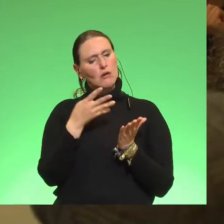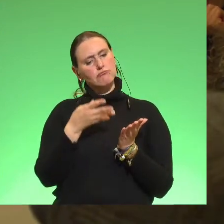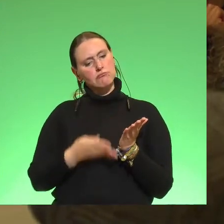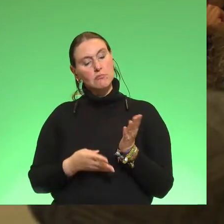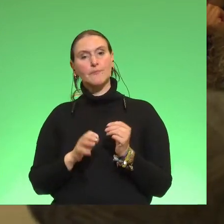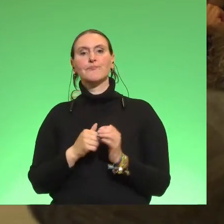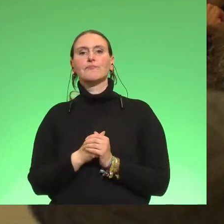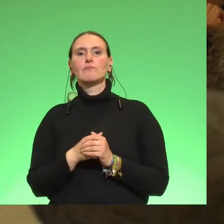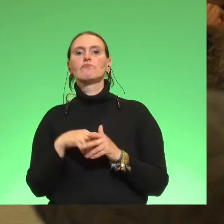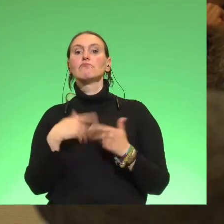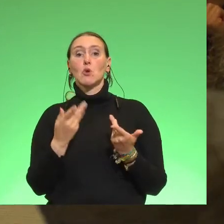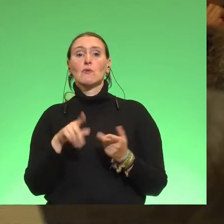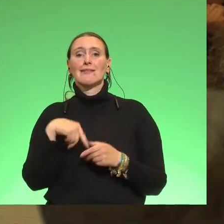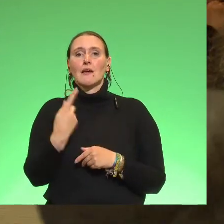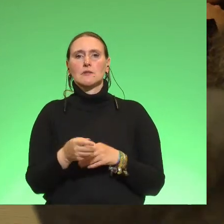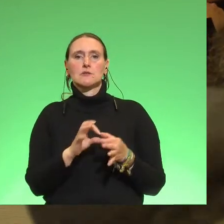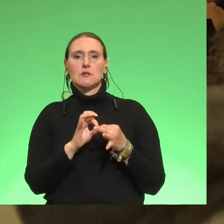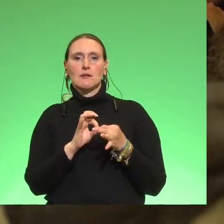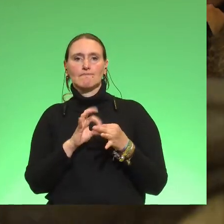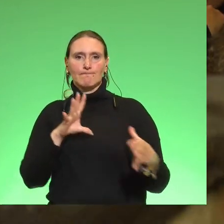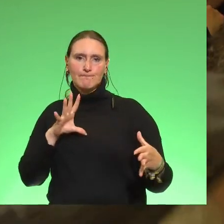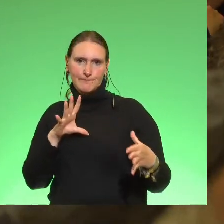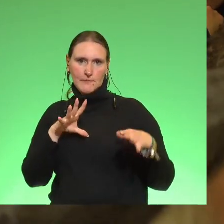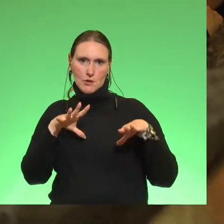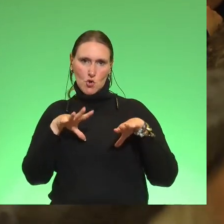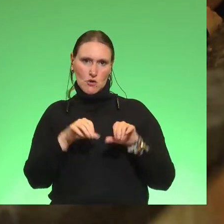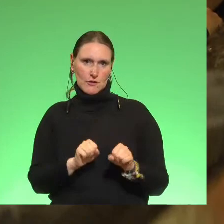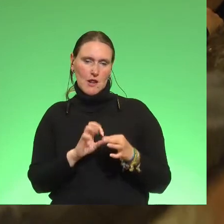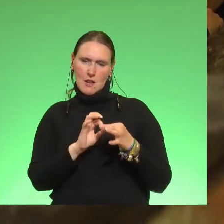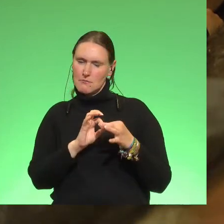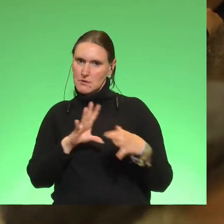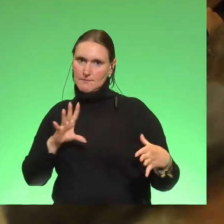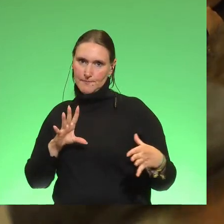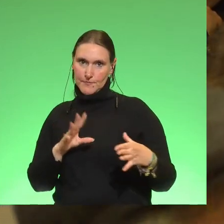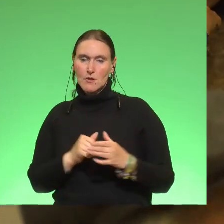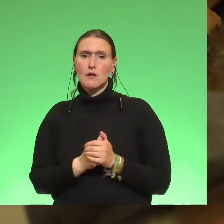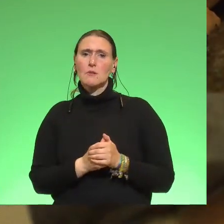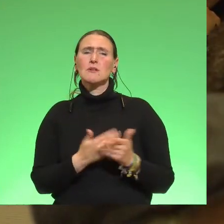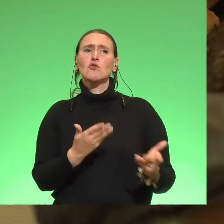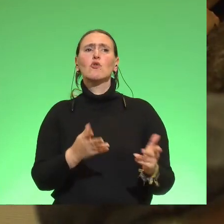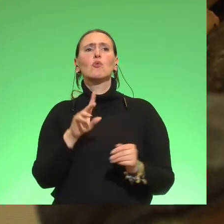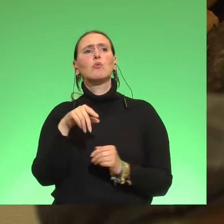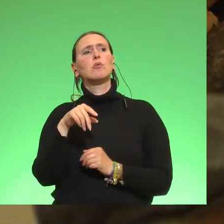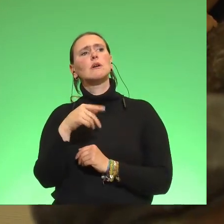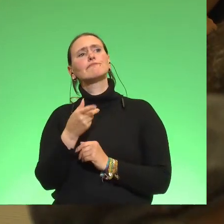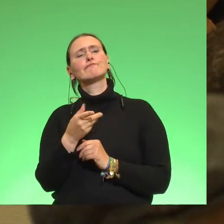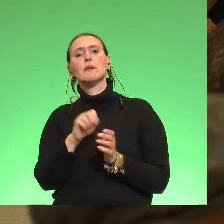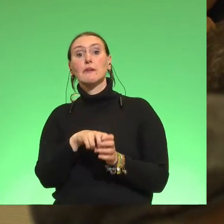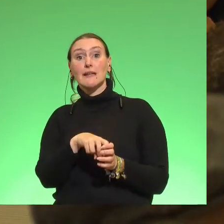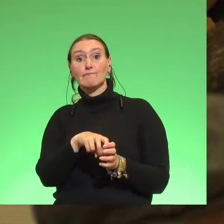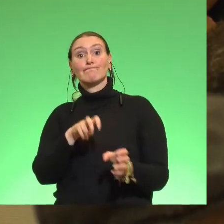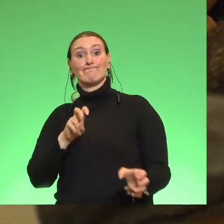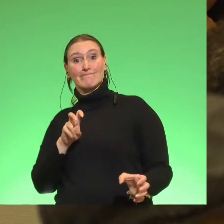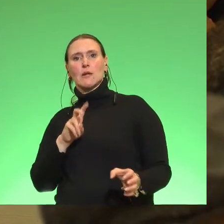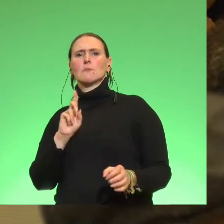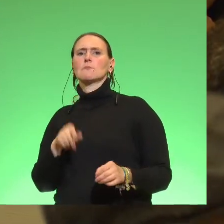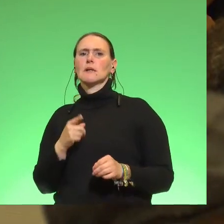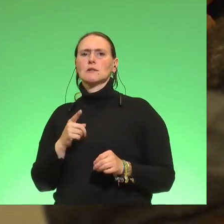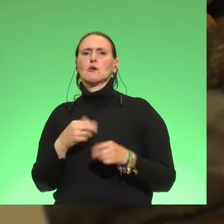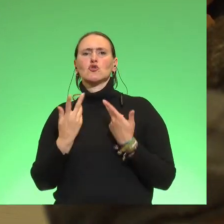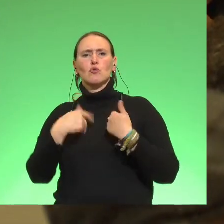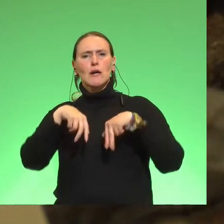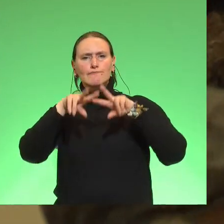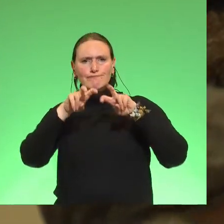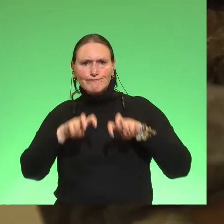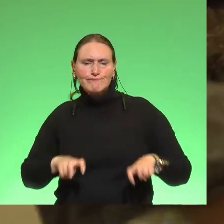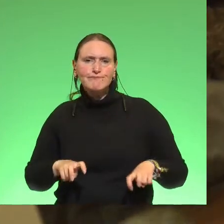colonial. So it's not only step out, but also devaluate or like reevaluate,